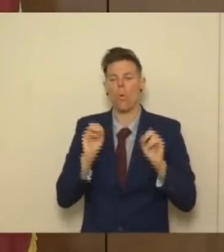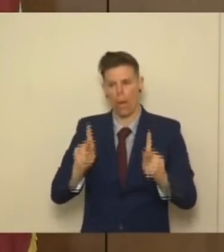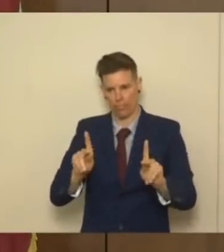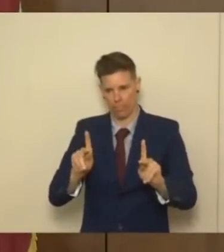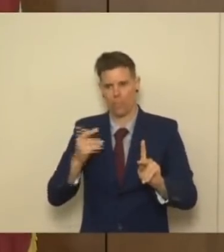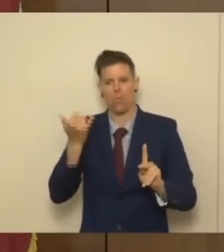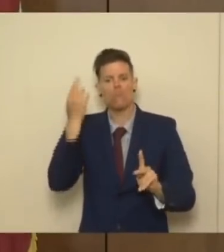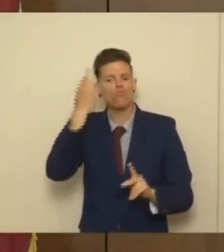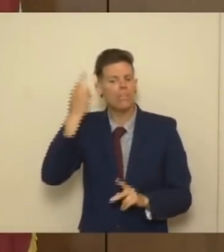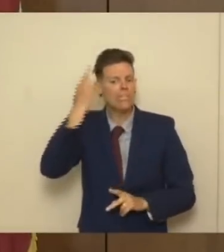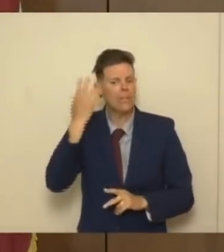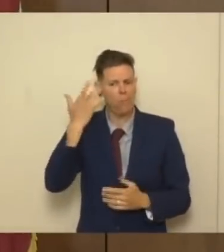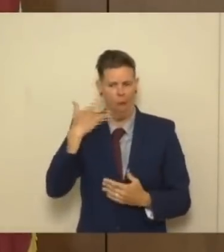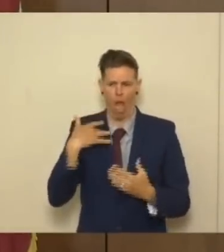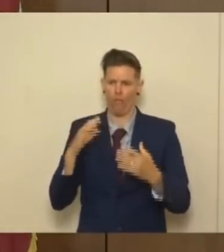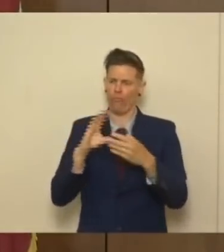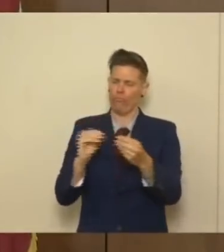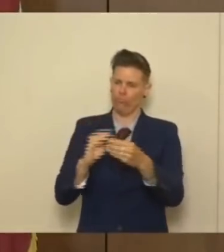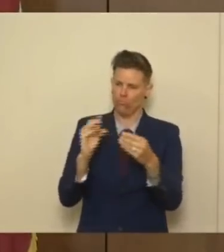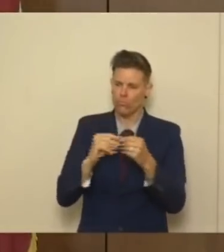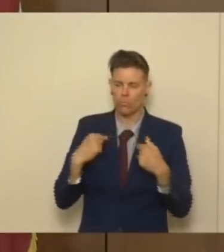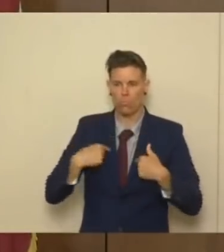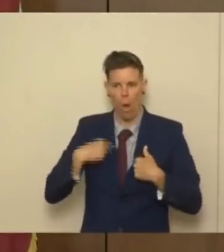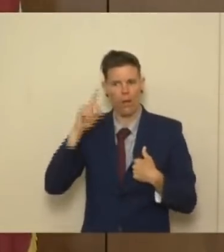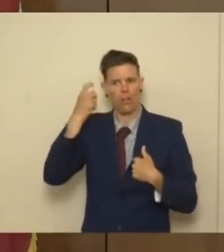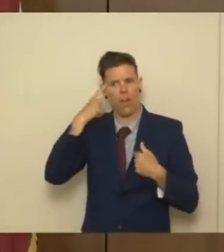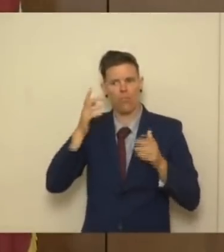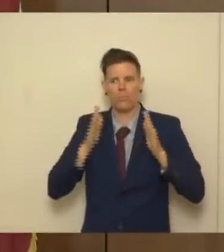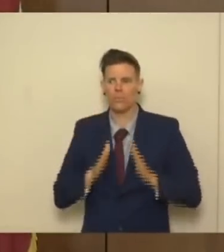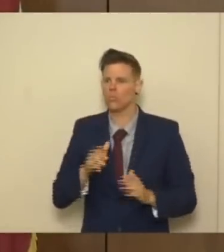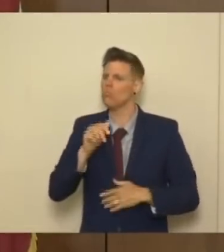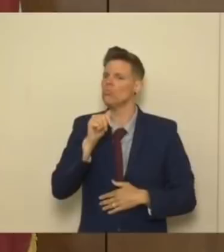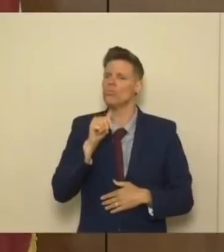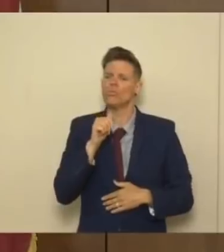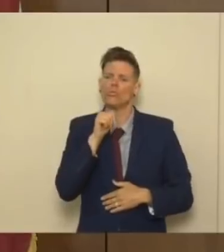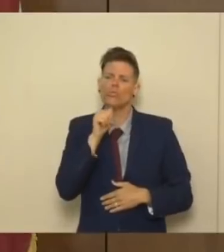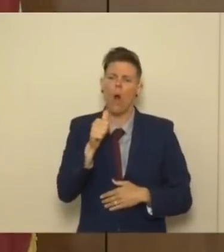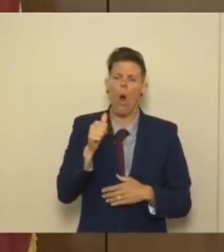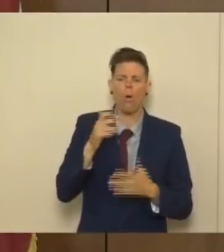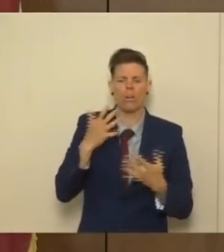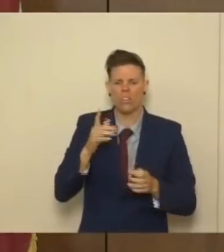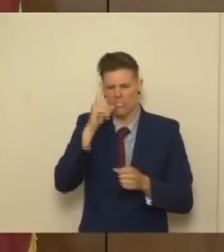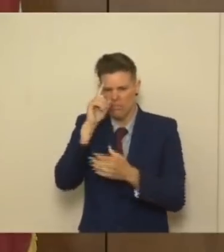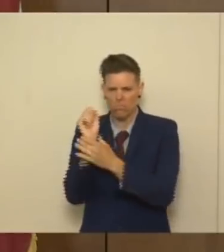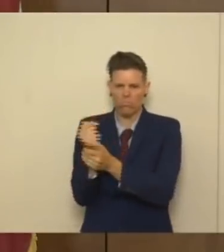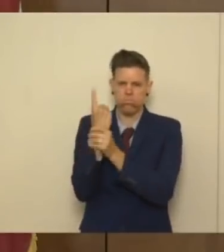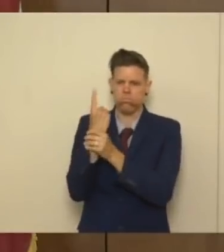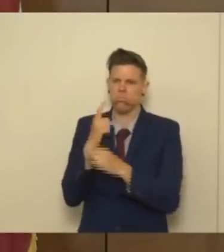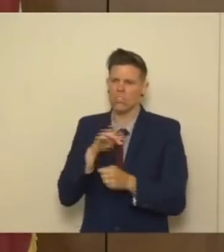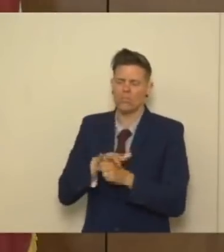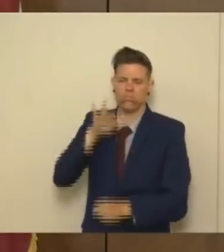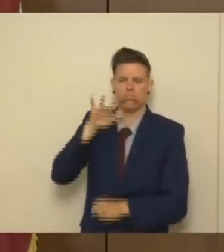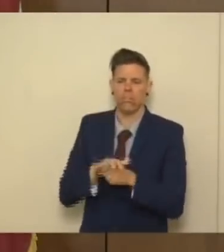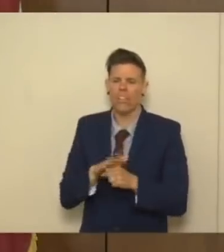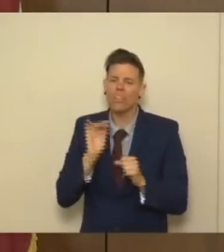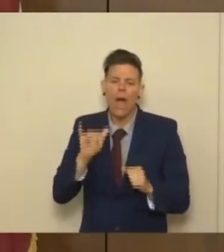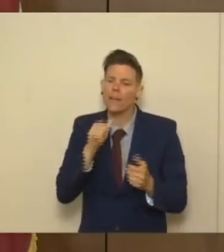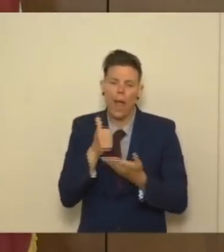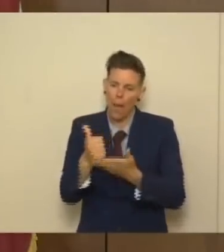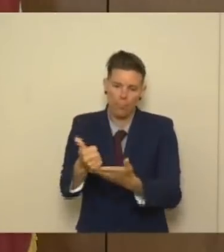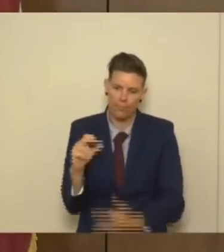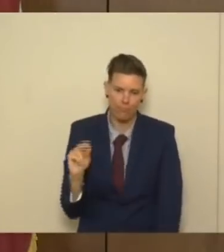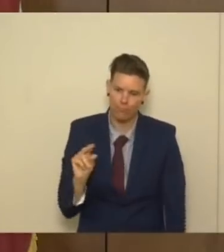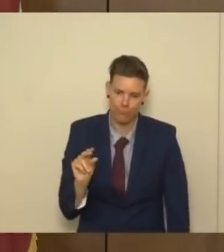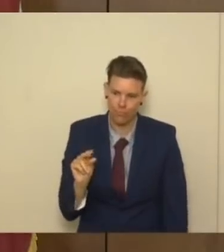I agree with that message. We don't want anyone in the United States to panic. Being panicked doesn't do any good. Planning, being prepared,